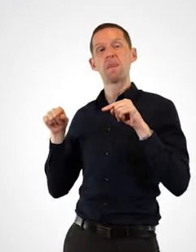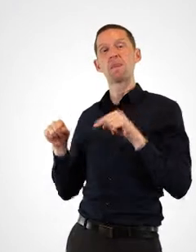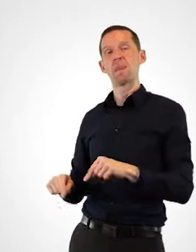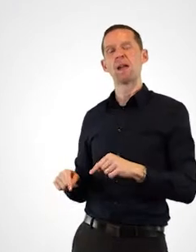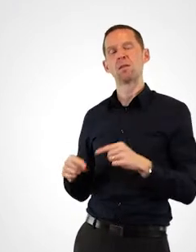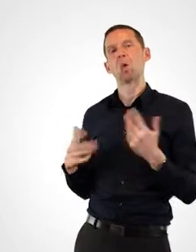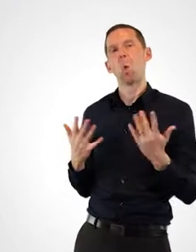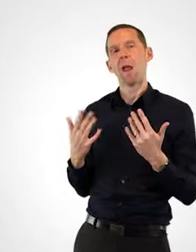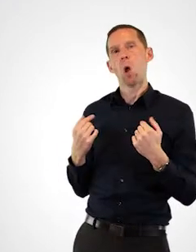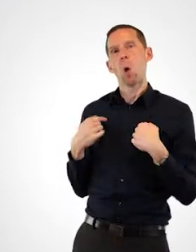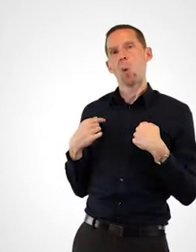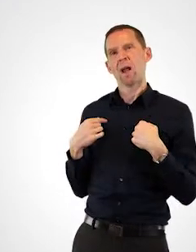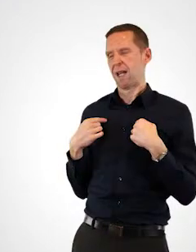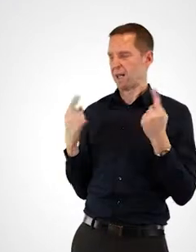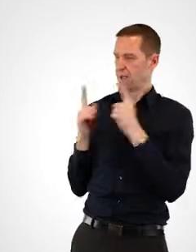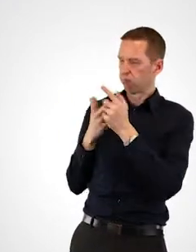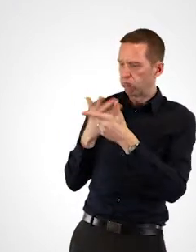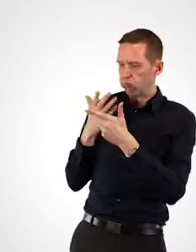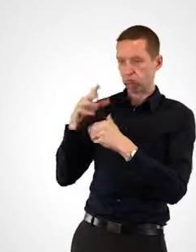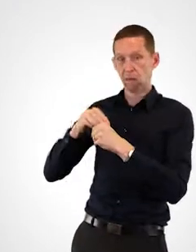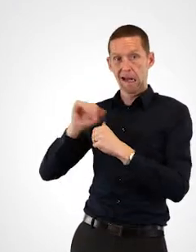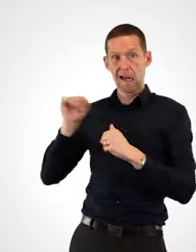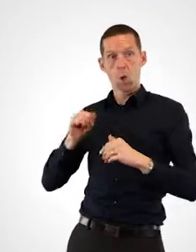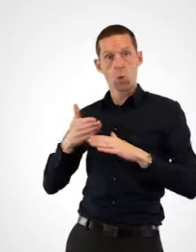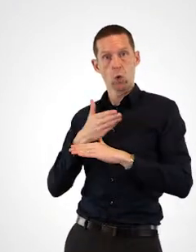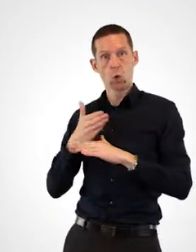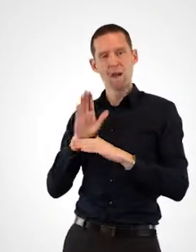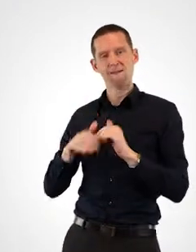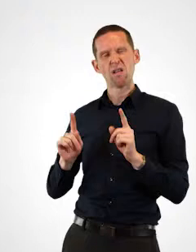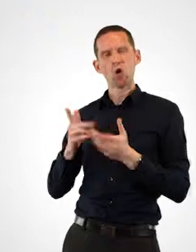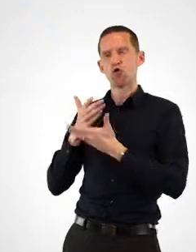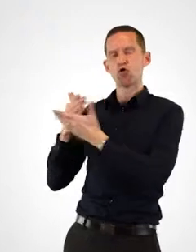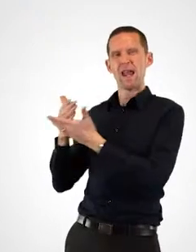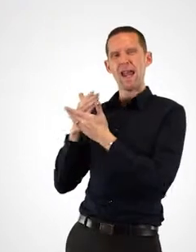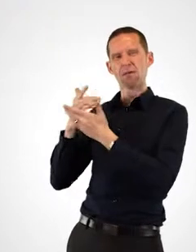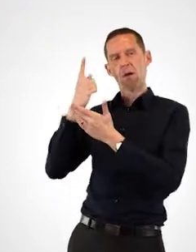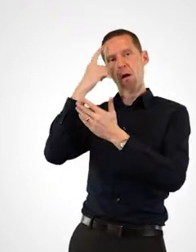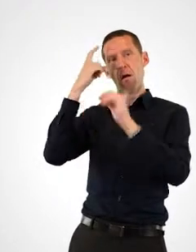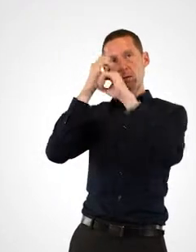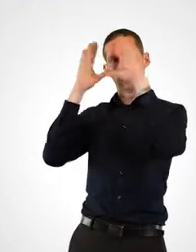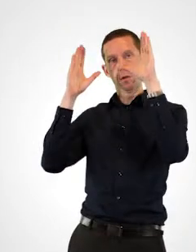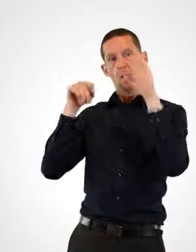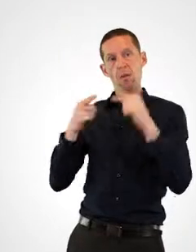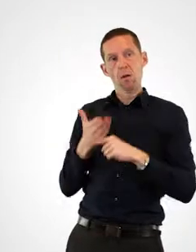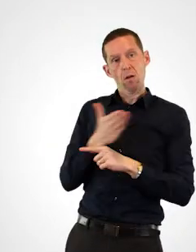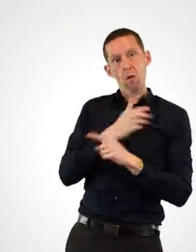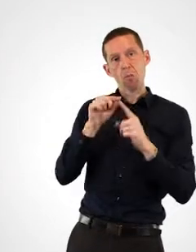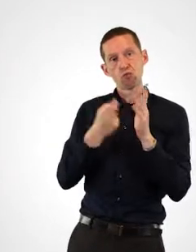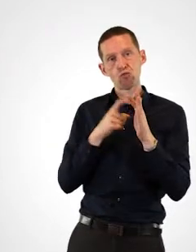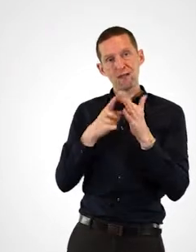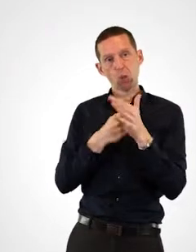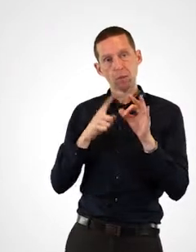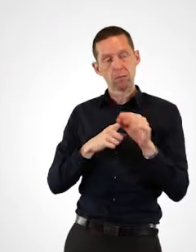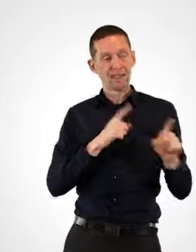which we kind of came together within our work, is around that shared notion that these prerequisites that apply to